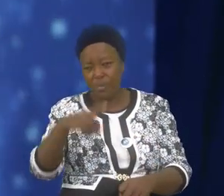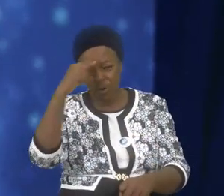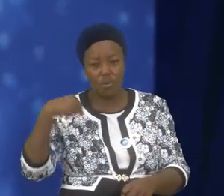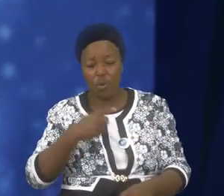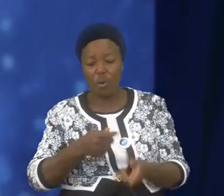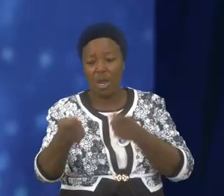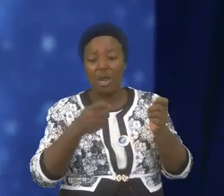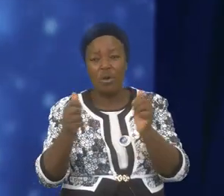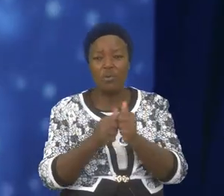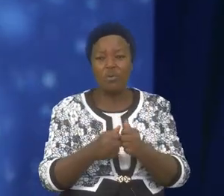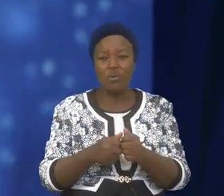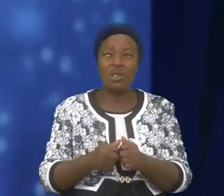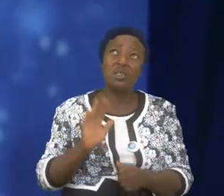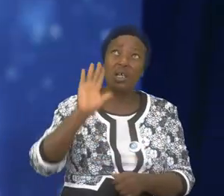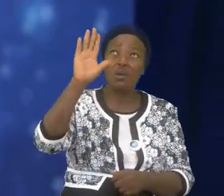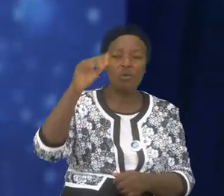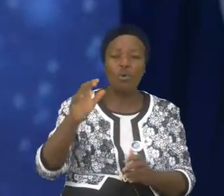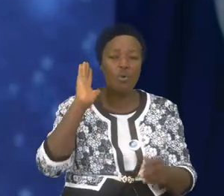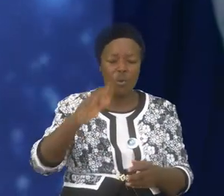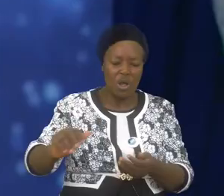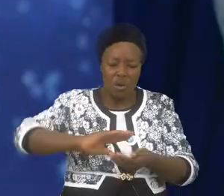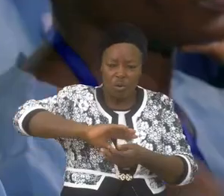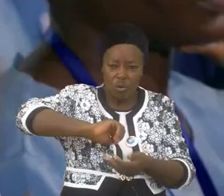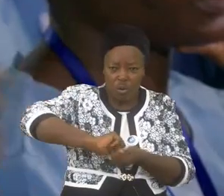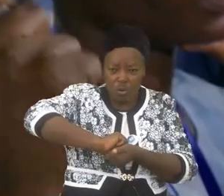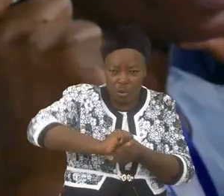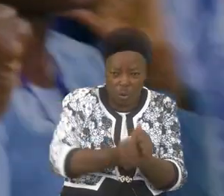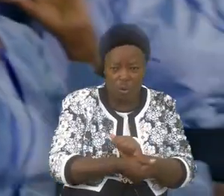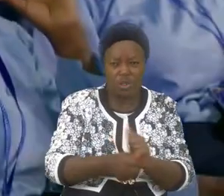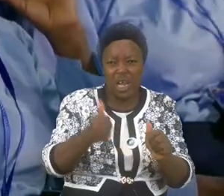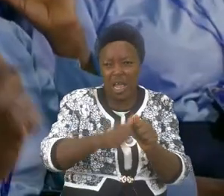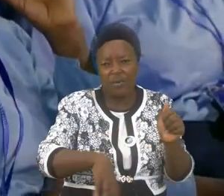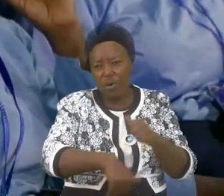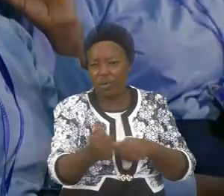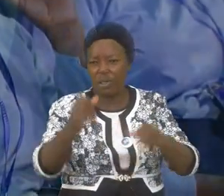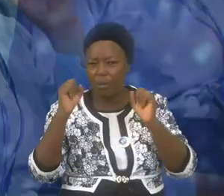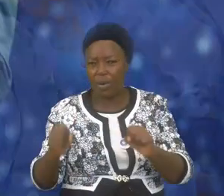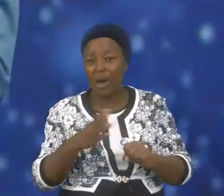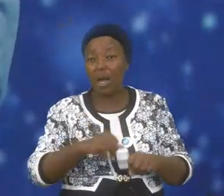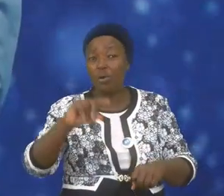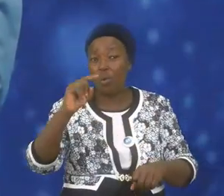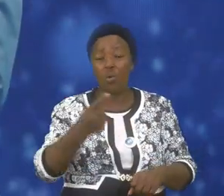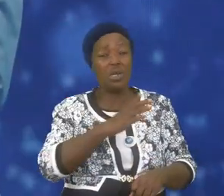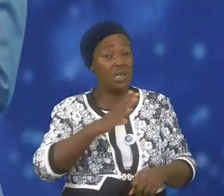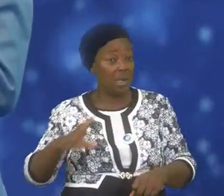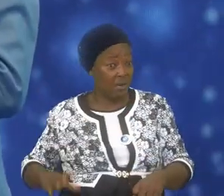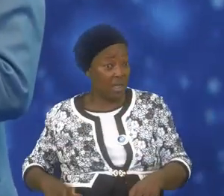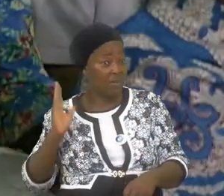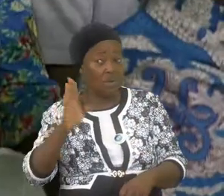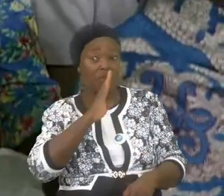only Christ will be known in your life. Can I hear an amen there?